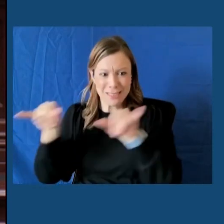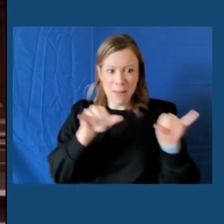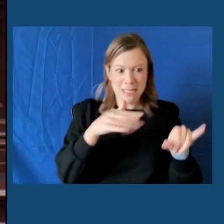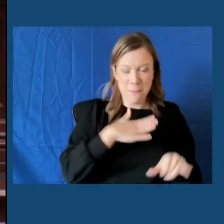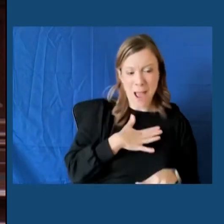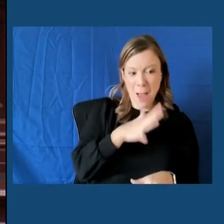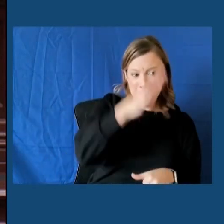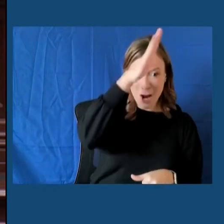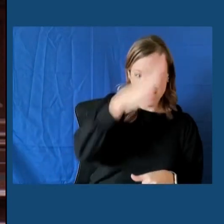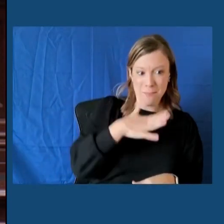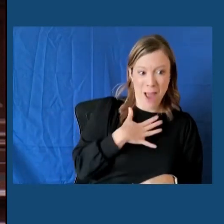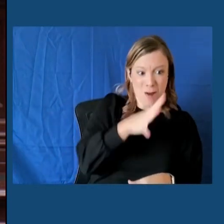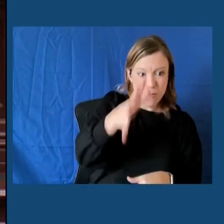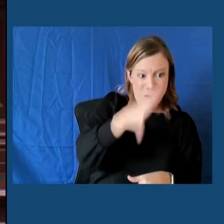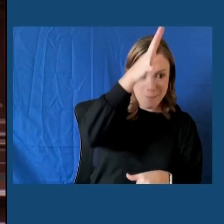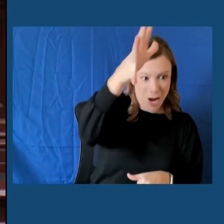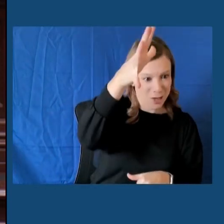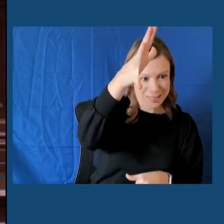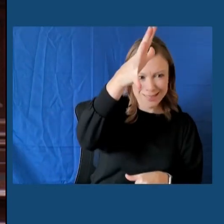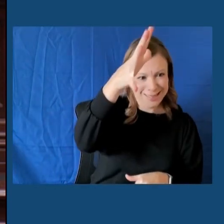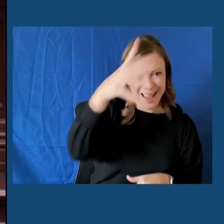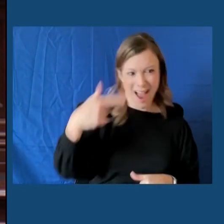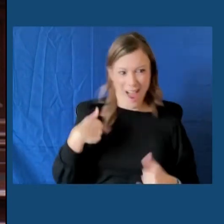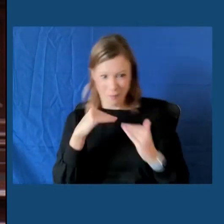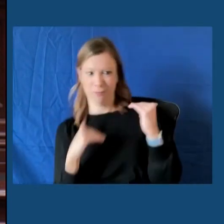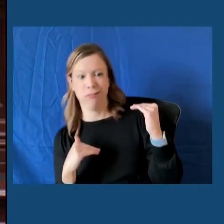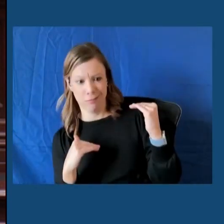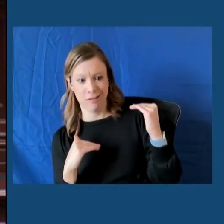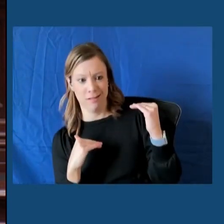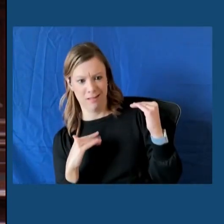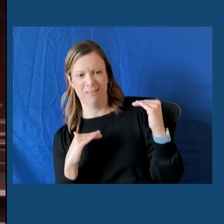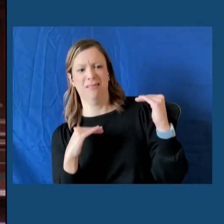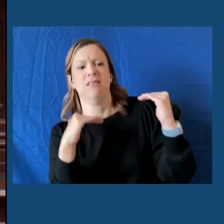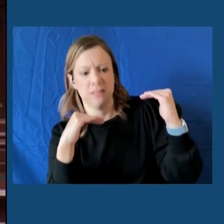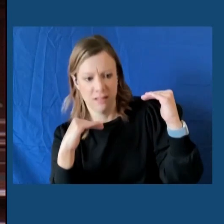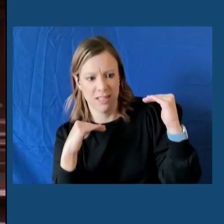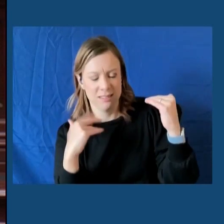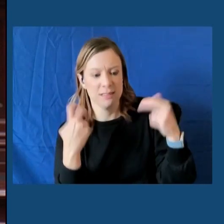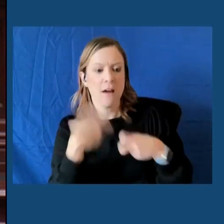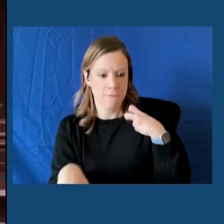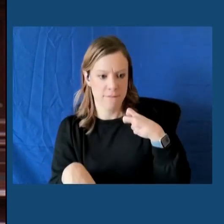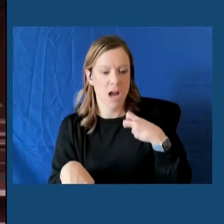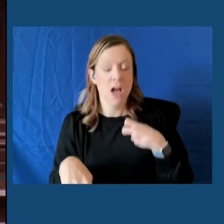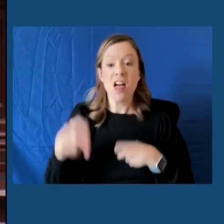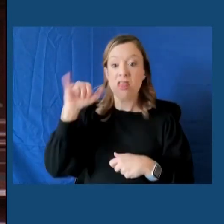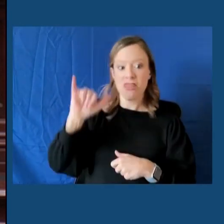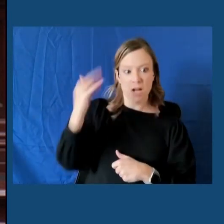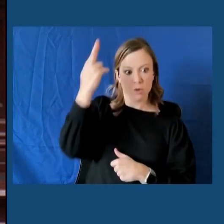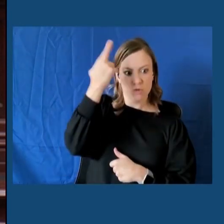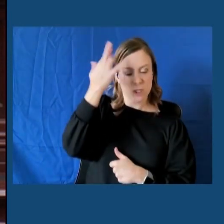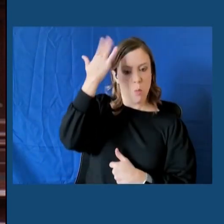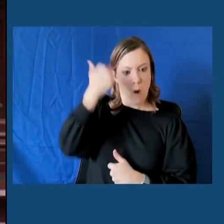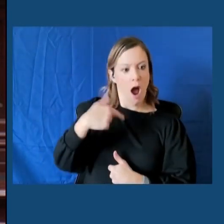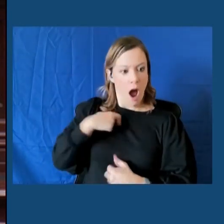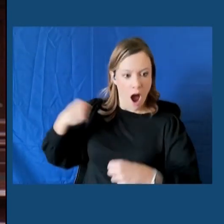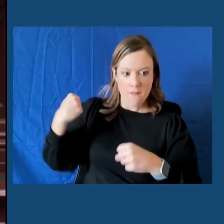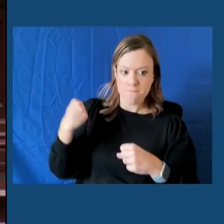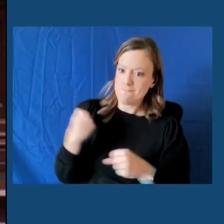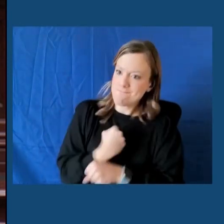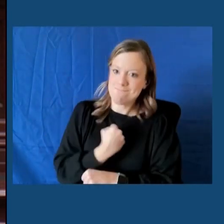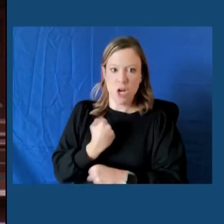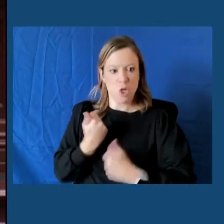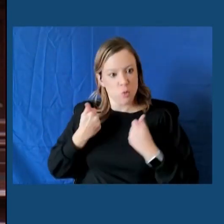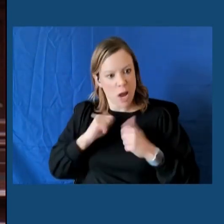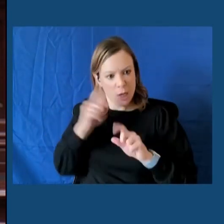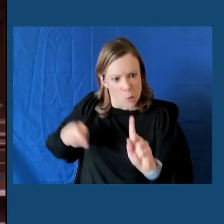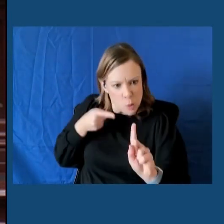These are the reasons that I fight every day, to give New Yorkers a better shot at a better life. And since taking